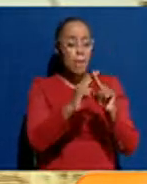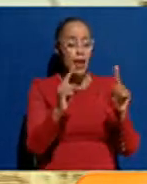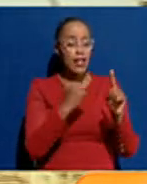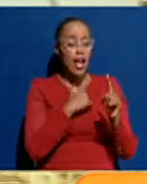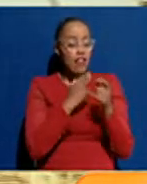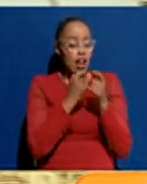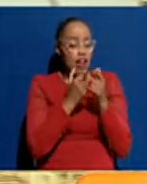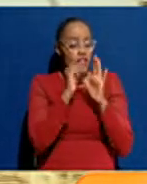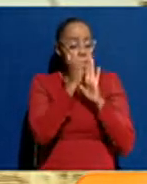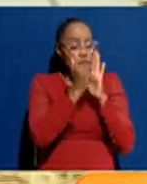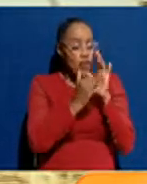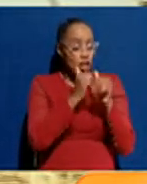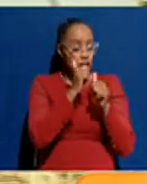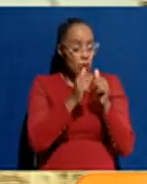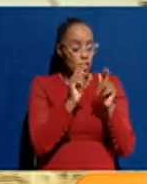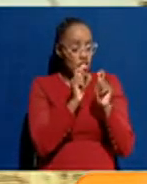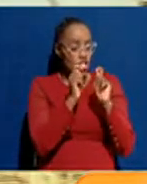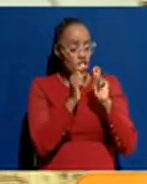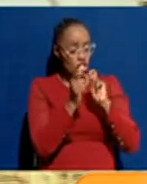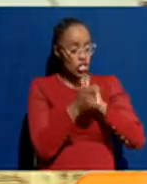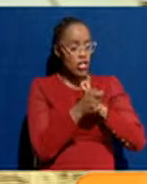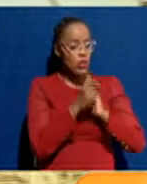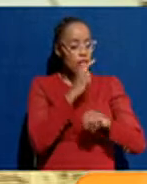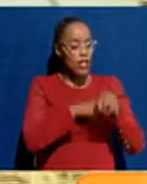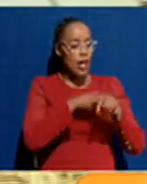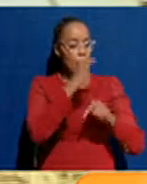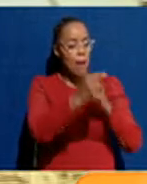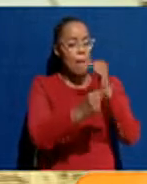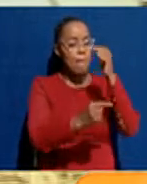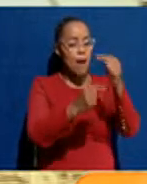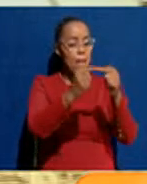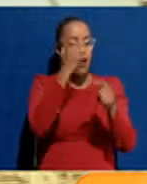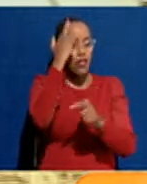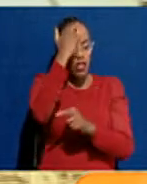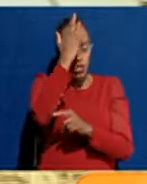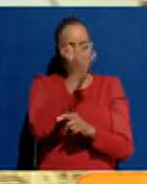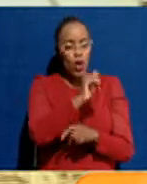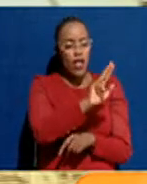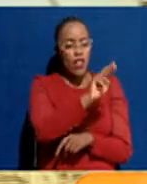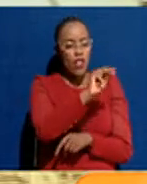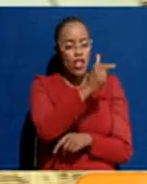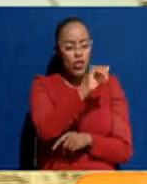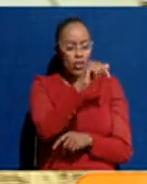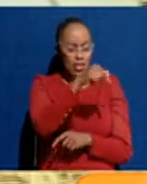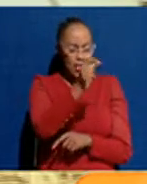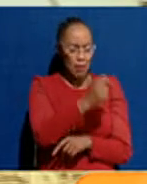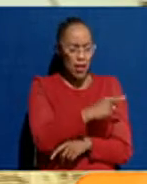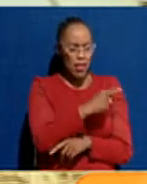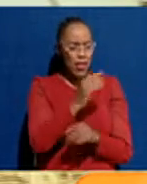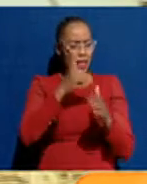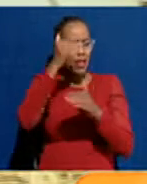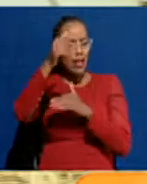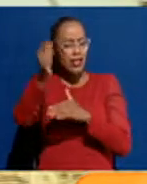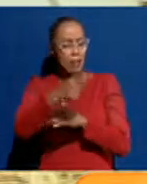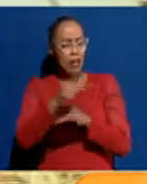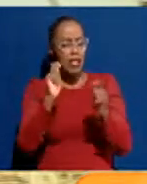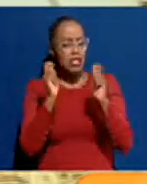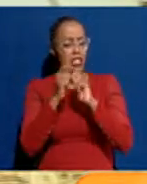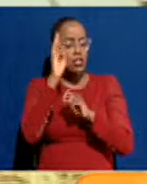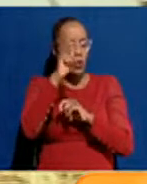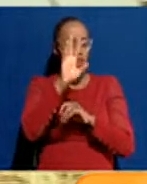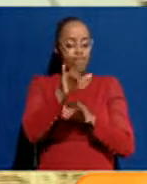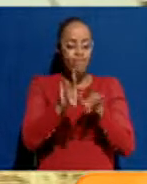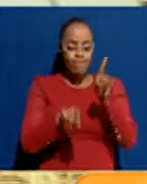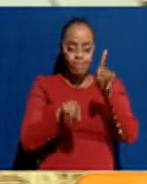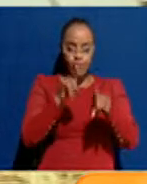number of factors that do change from time to time. Mm-hmm. And that is actually why the units you get this month may not be the same next month. What are some of the